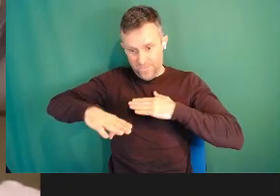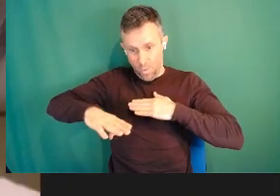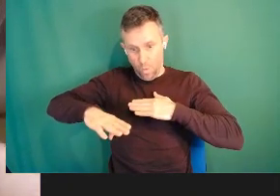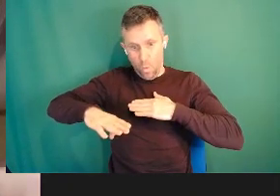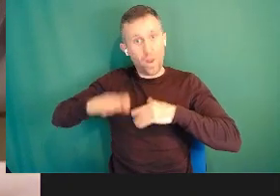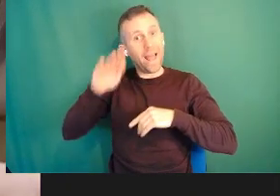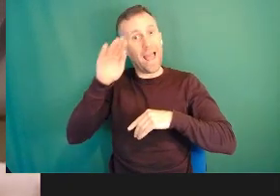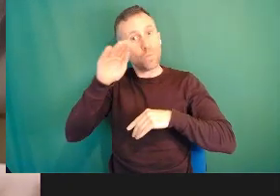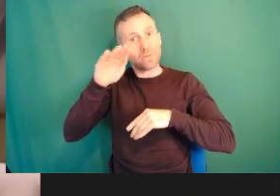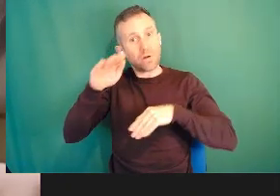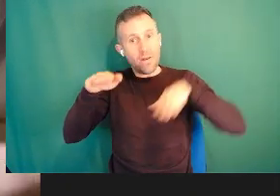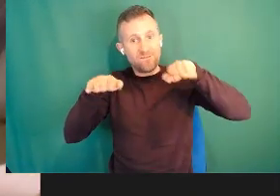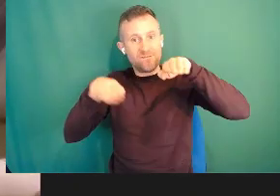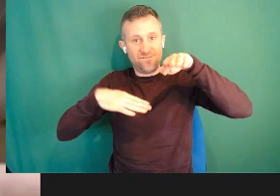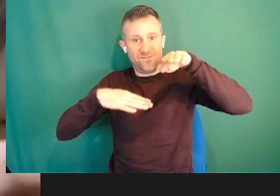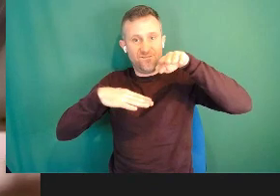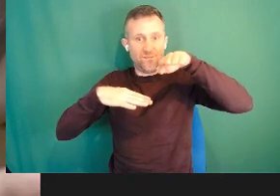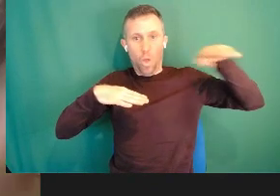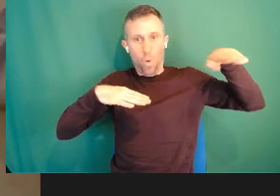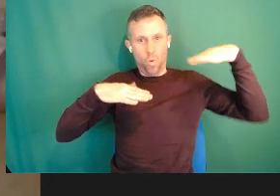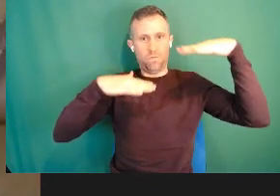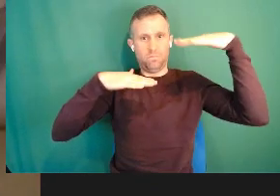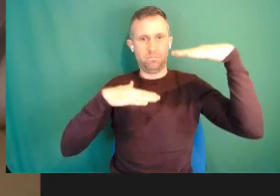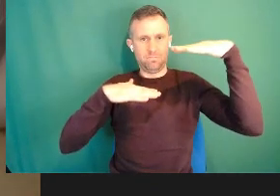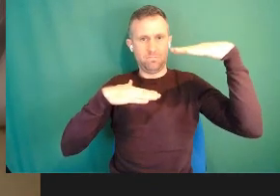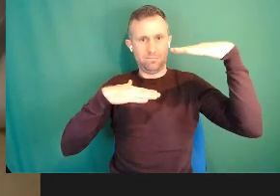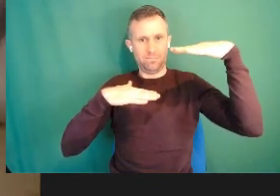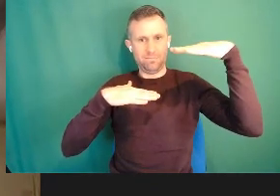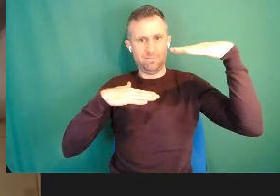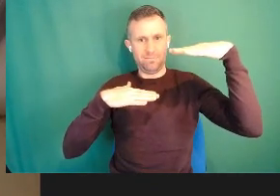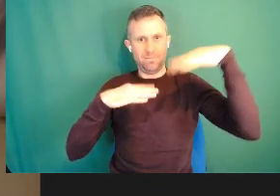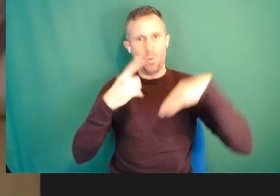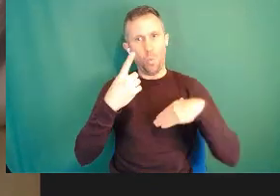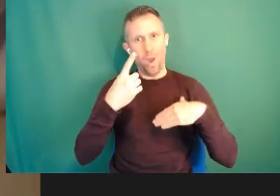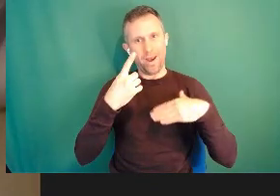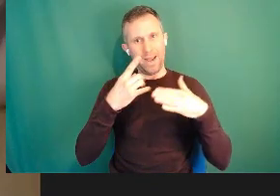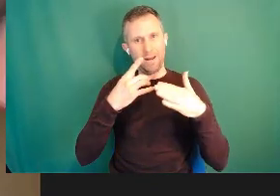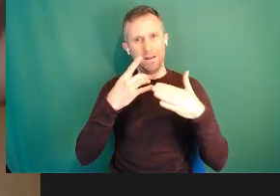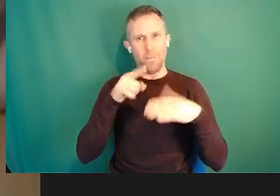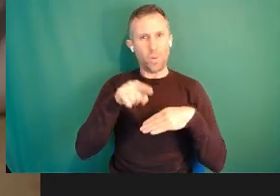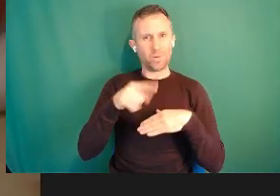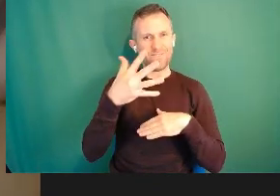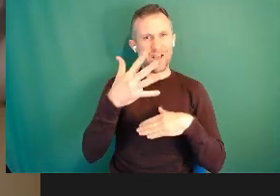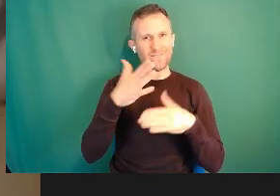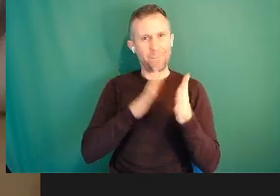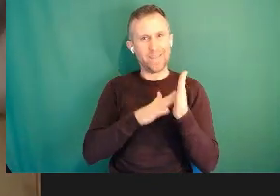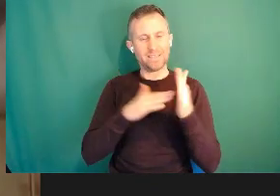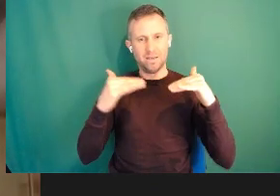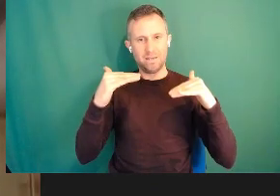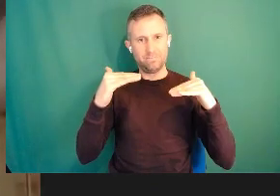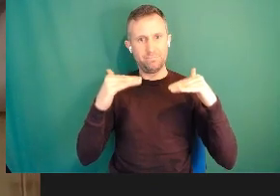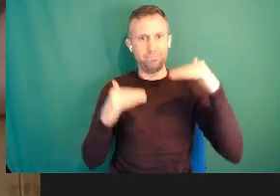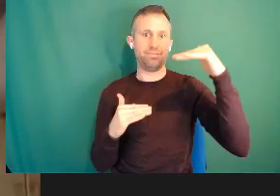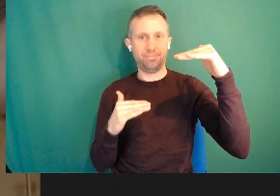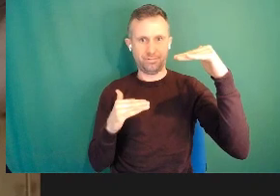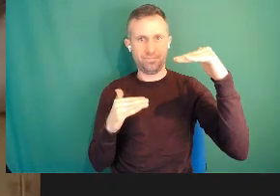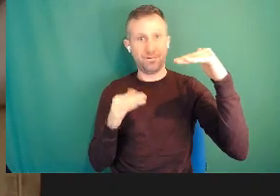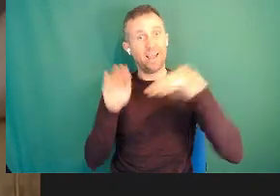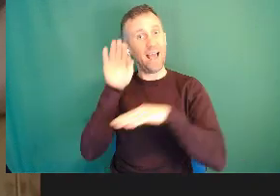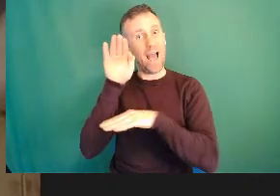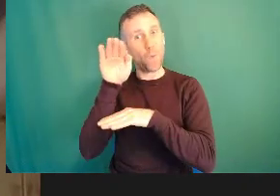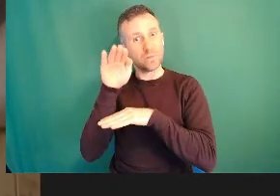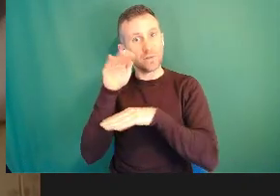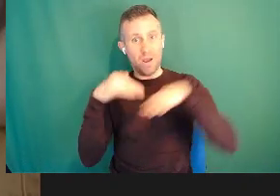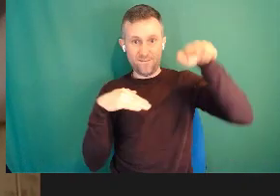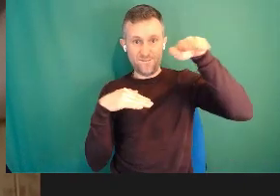and a half high from the ground, and then it goes up to the ceiling. If you're from the outside, you can see the window just keeps going past